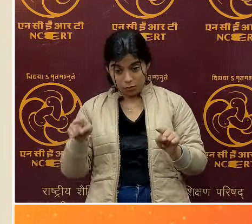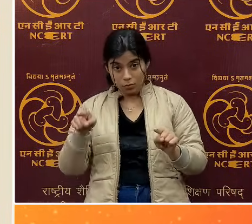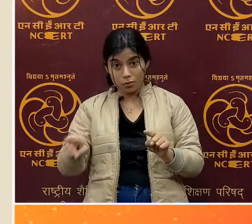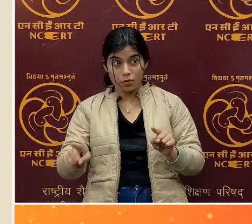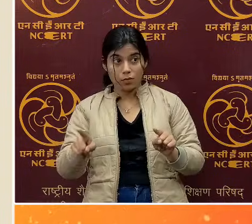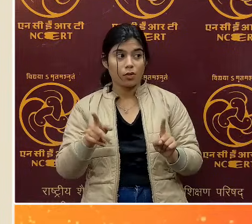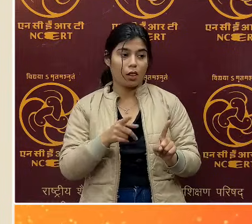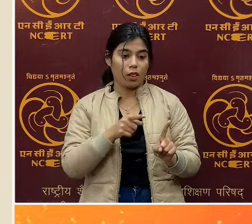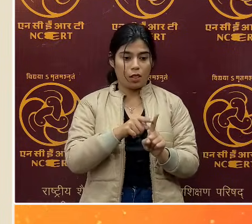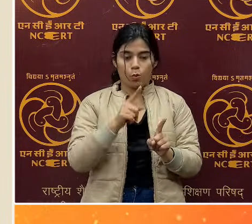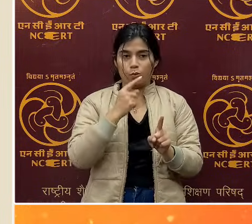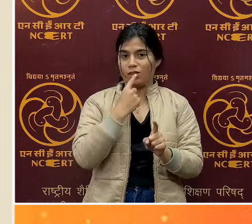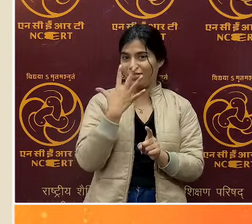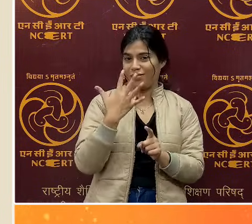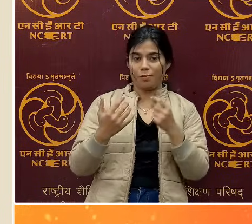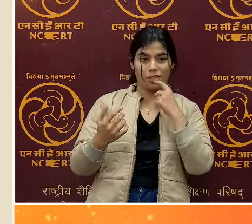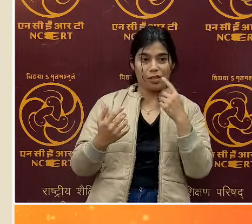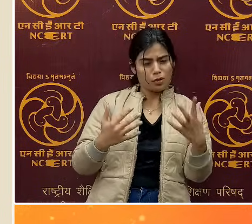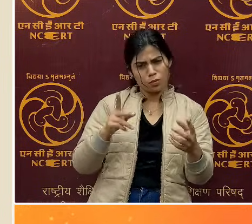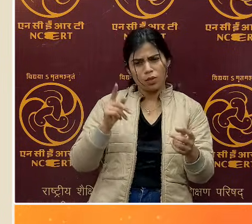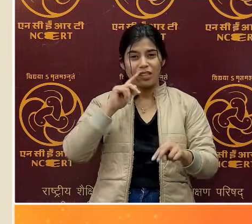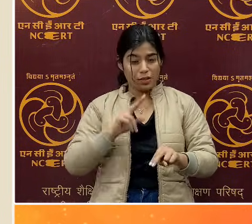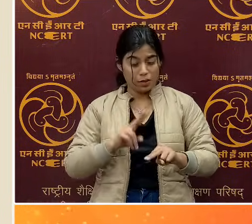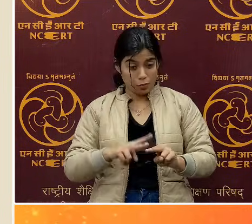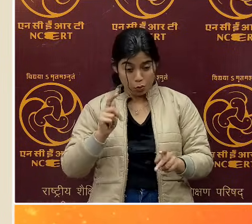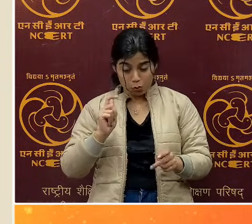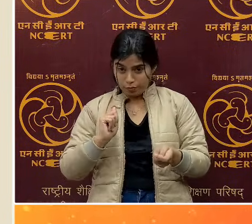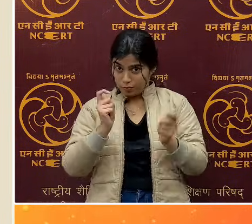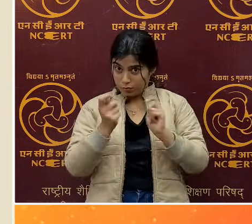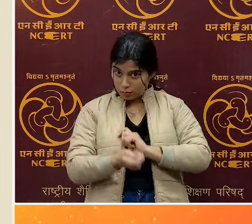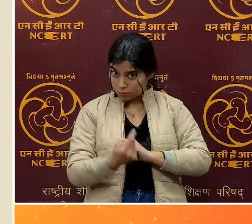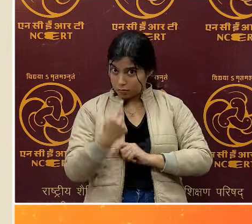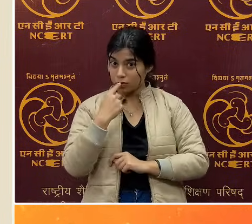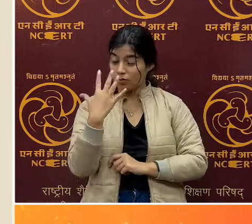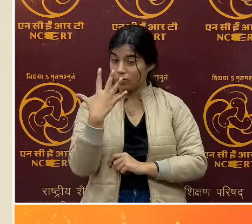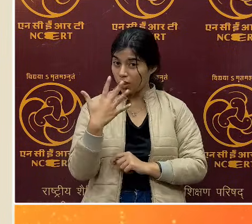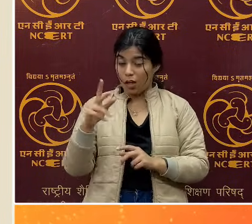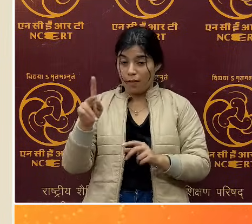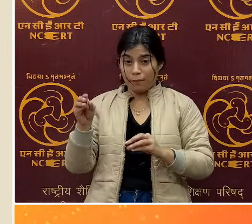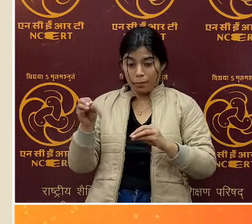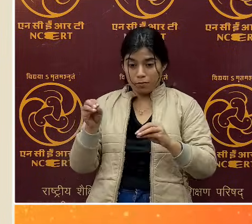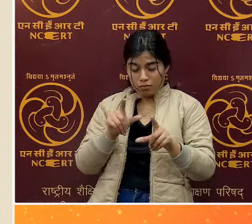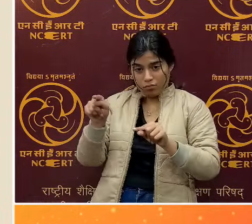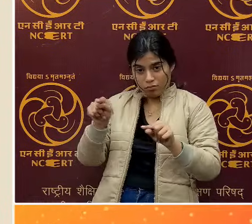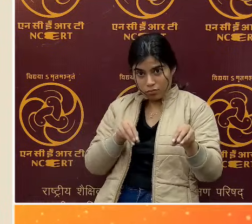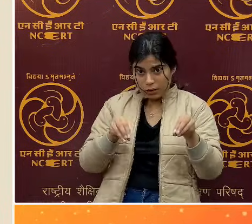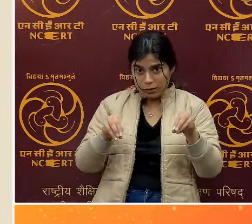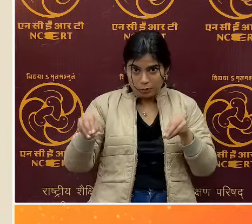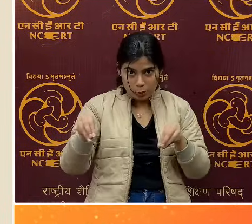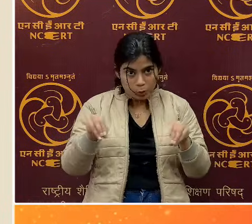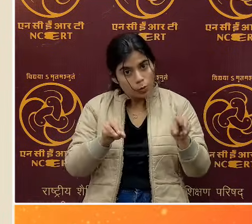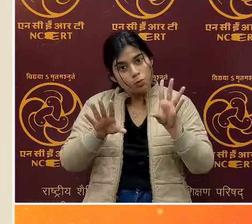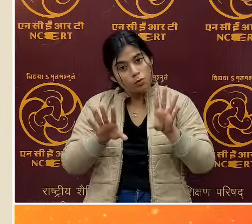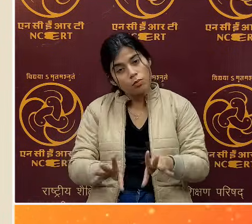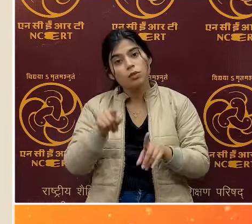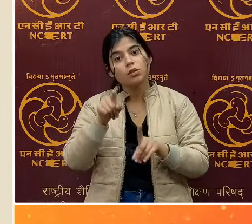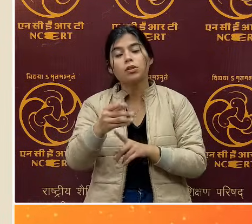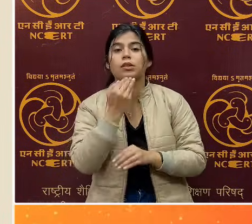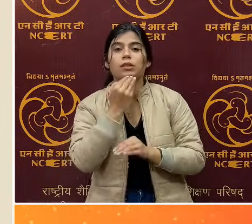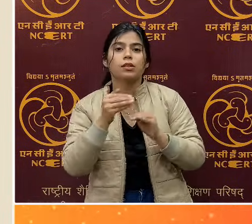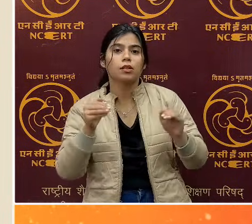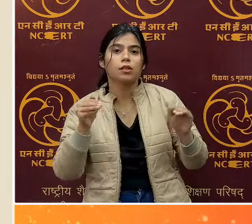keeping these mirrors. You change the angle, the number of images also changes. So if children want